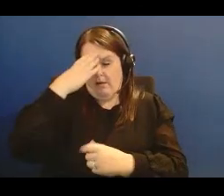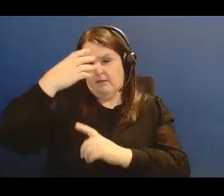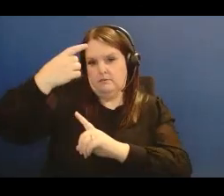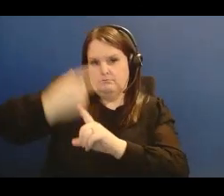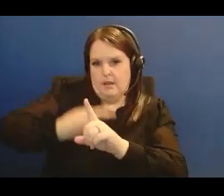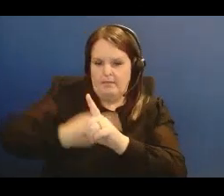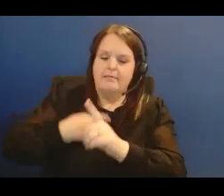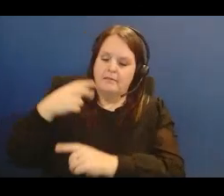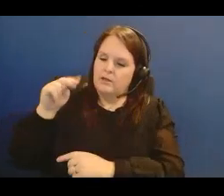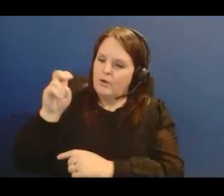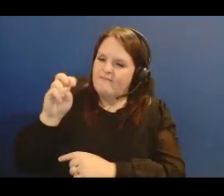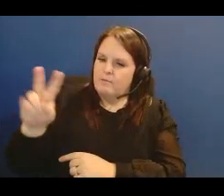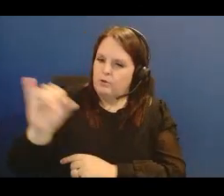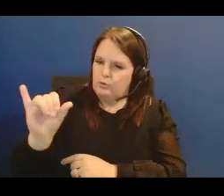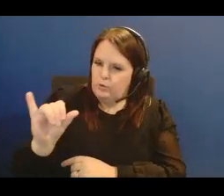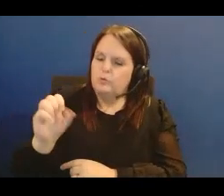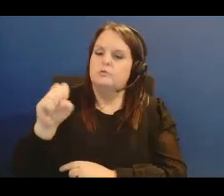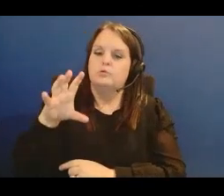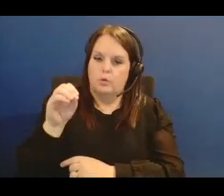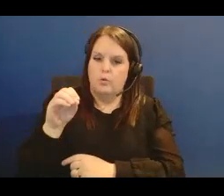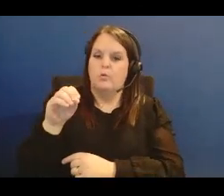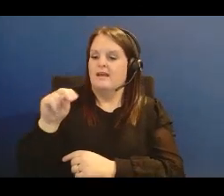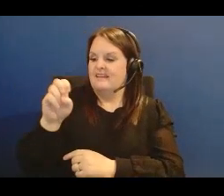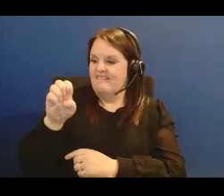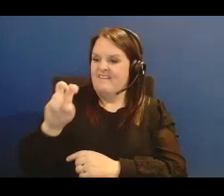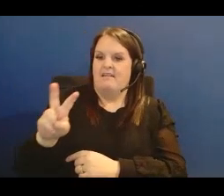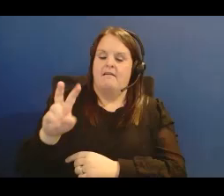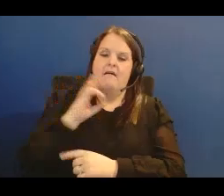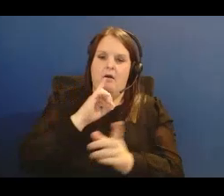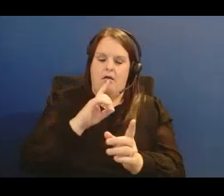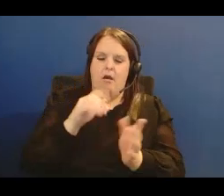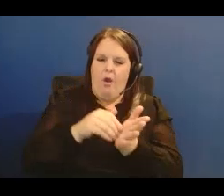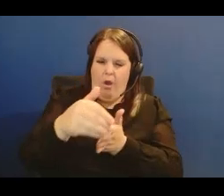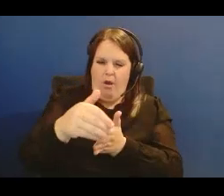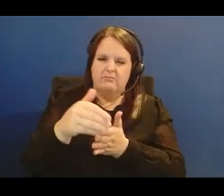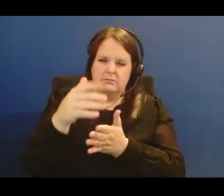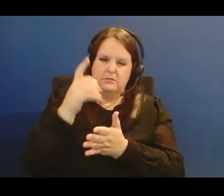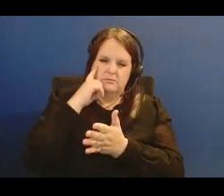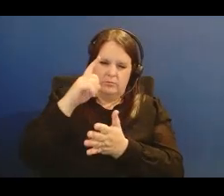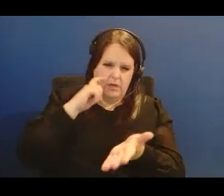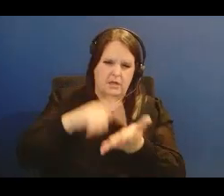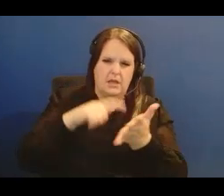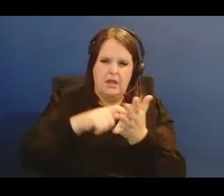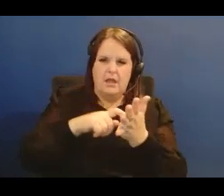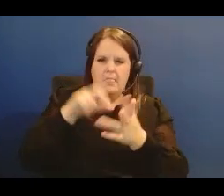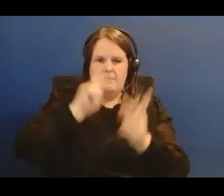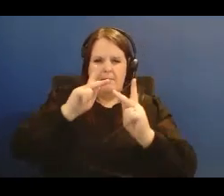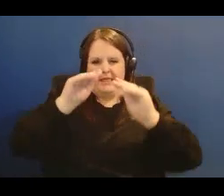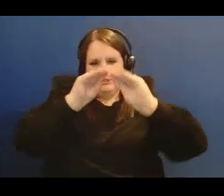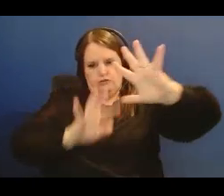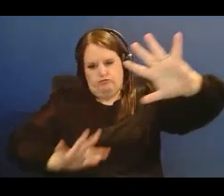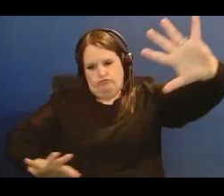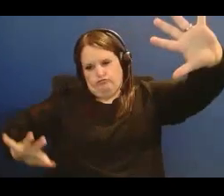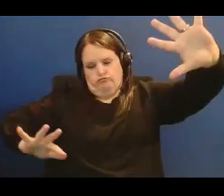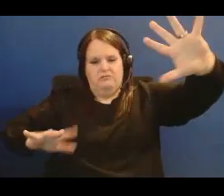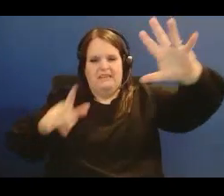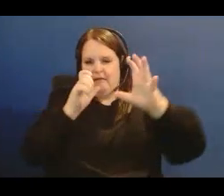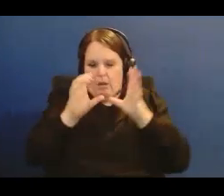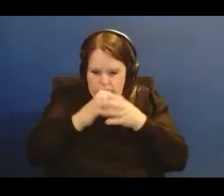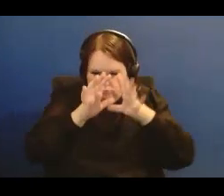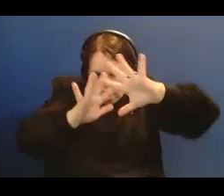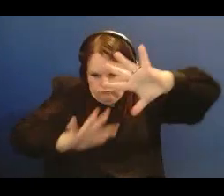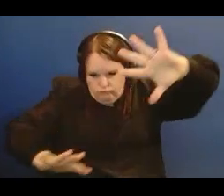November. So with that said, Nevada is often recognized for the sprawling distribution of its population, a significant